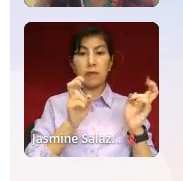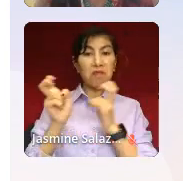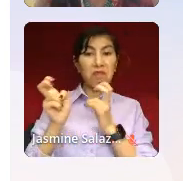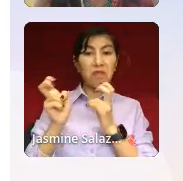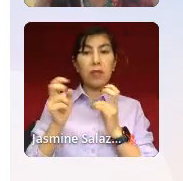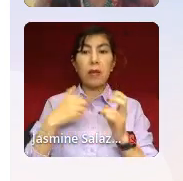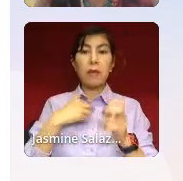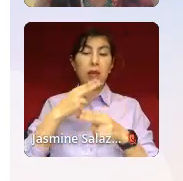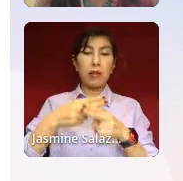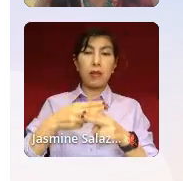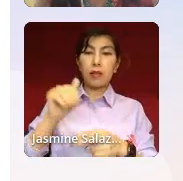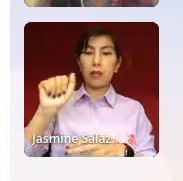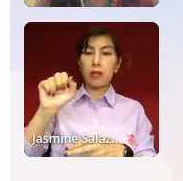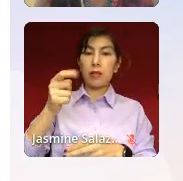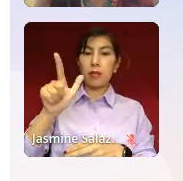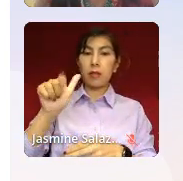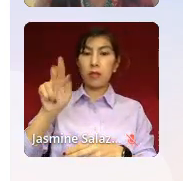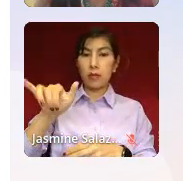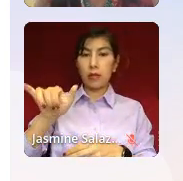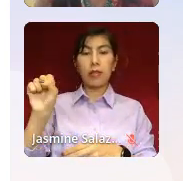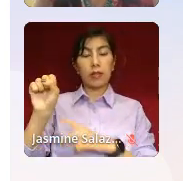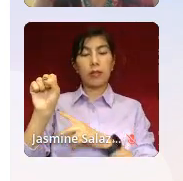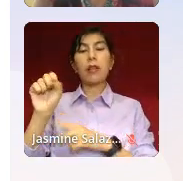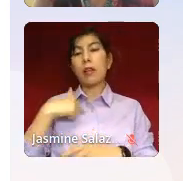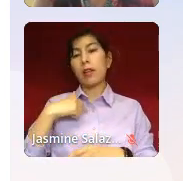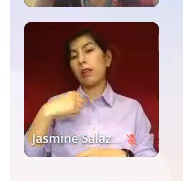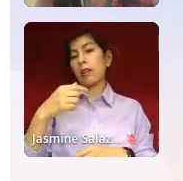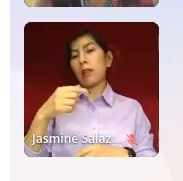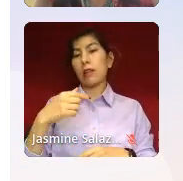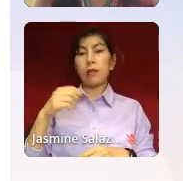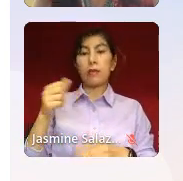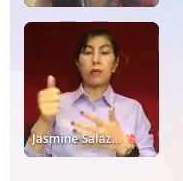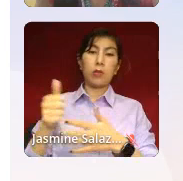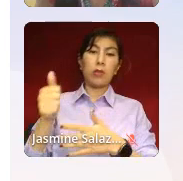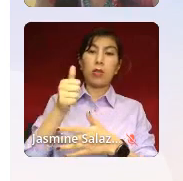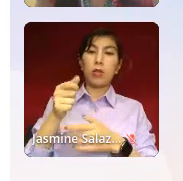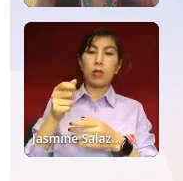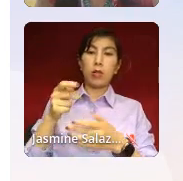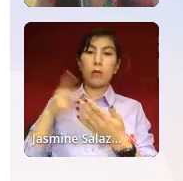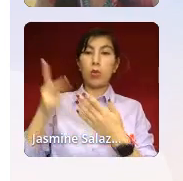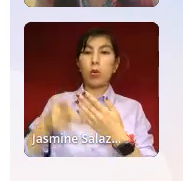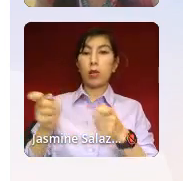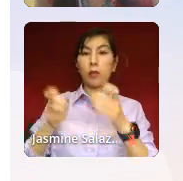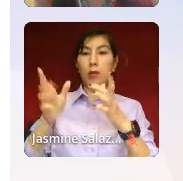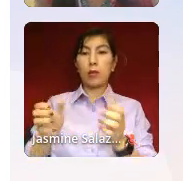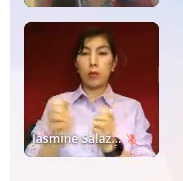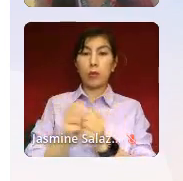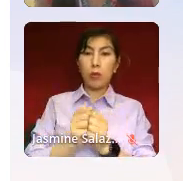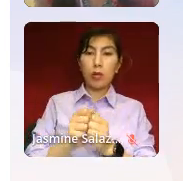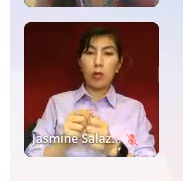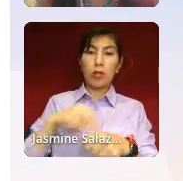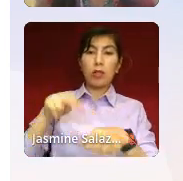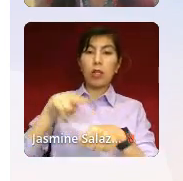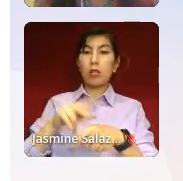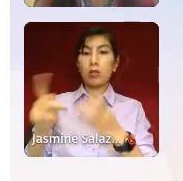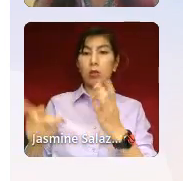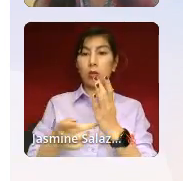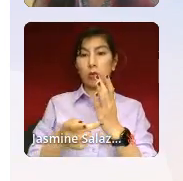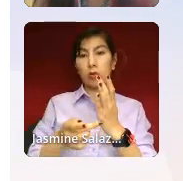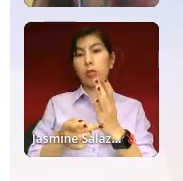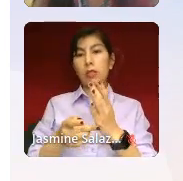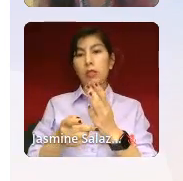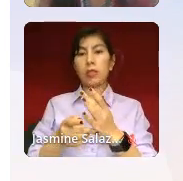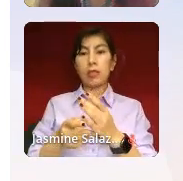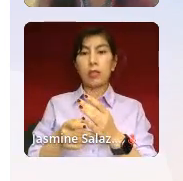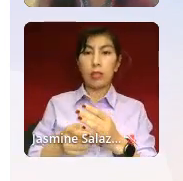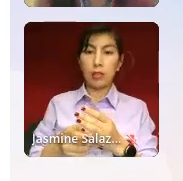name is Ashley Singleton, and I am a senior program manager with the National Training and Technical Assistance Center for